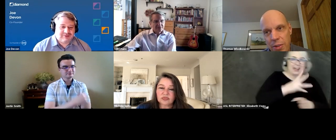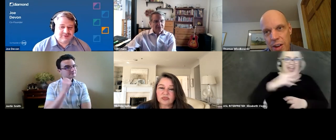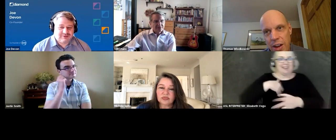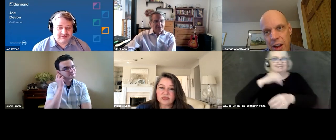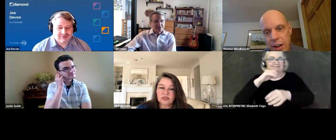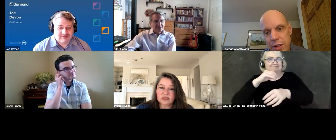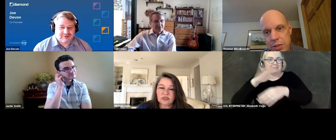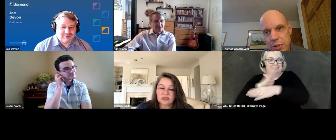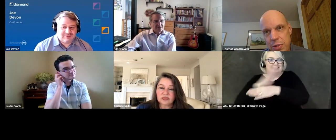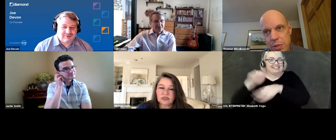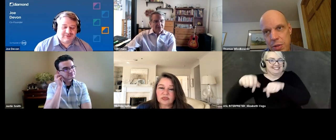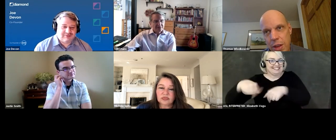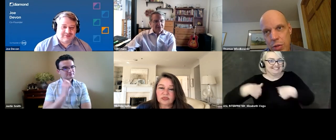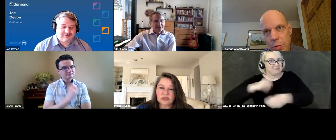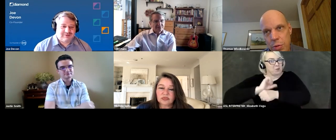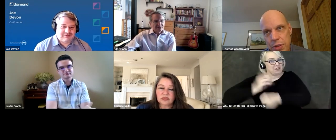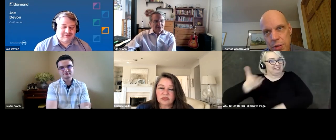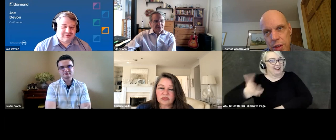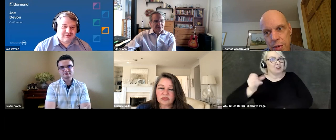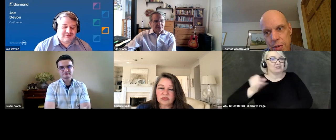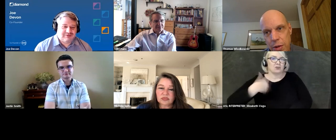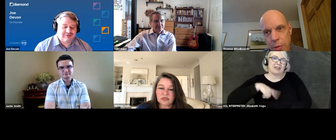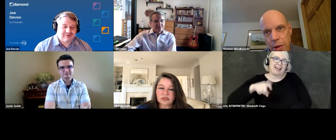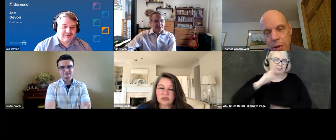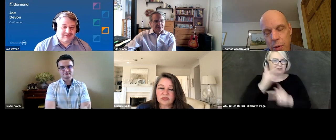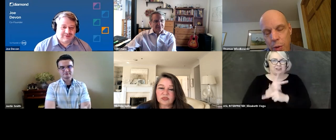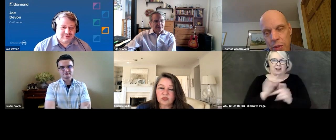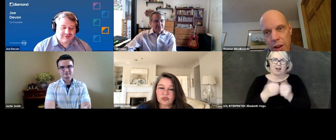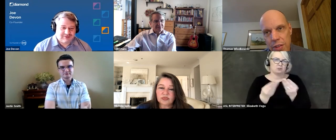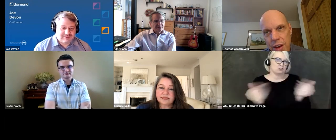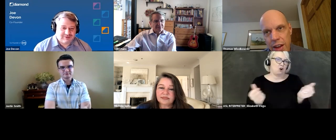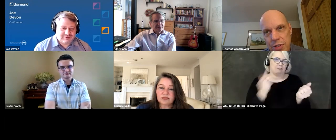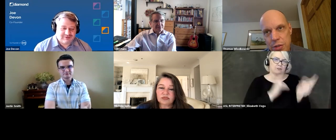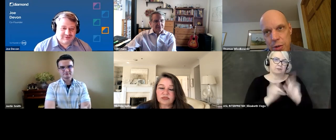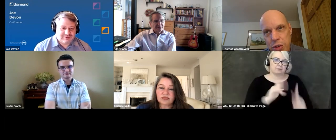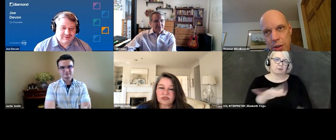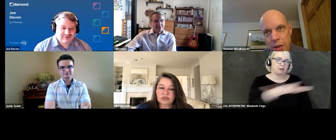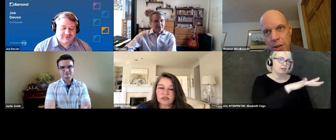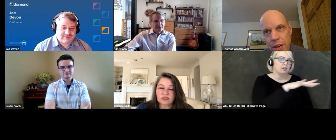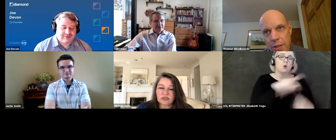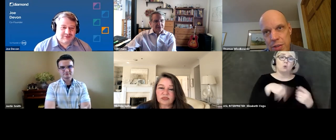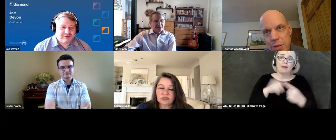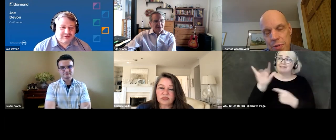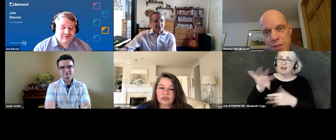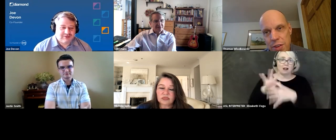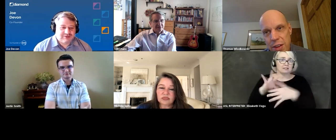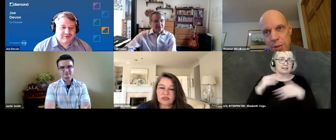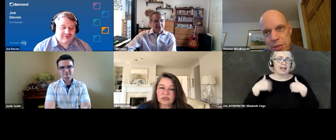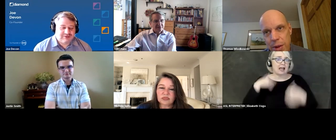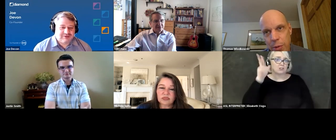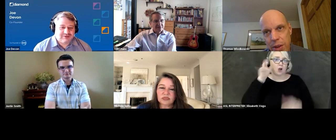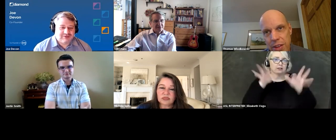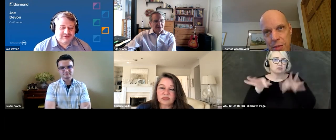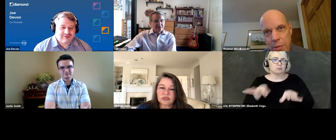figure out how to just get through this so that, when the content has description, if it's